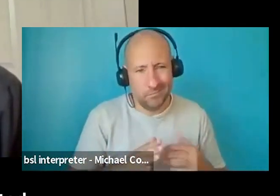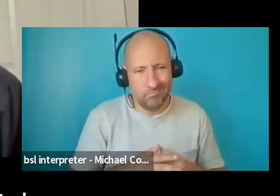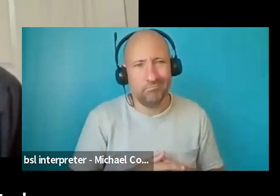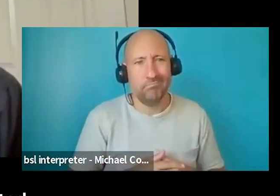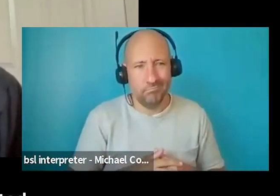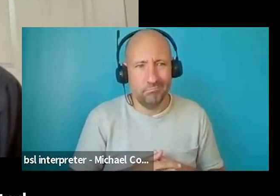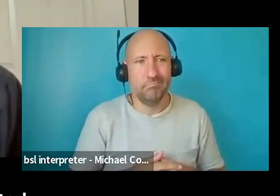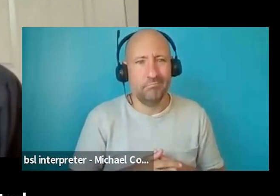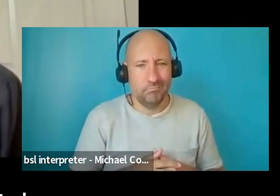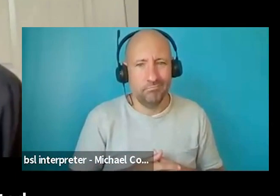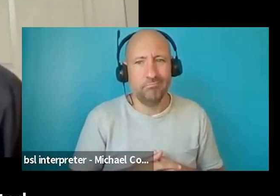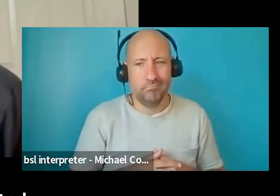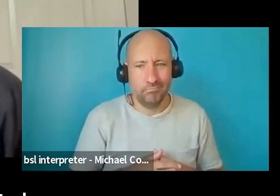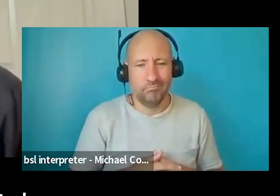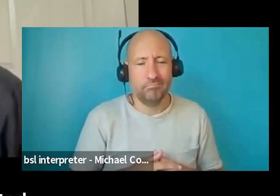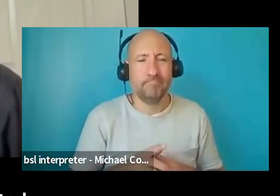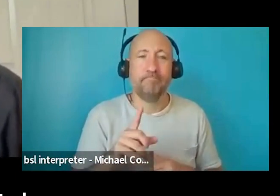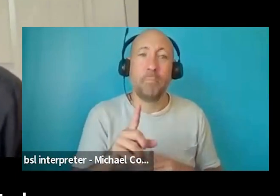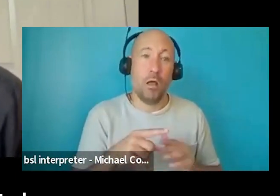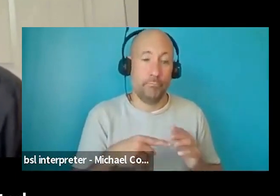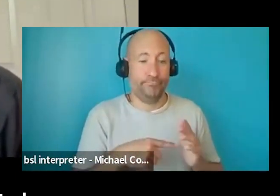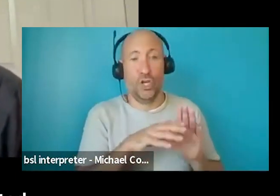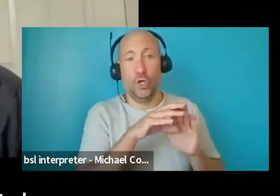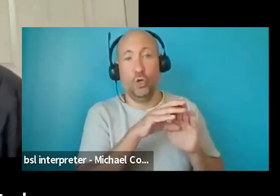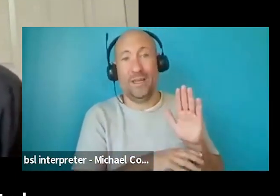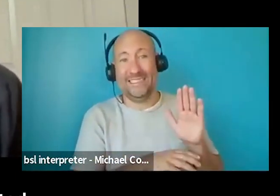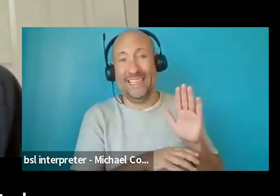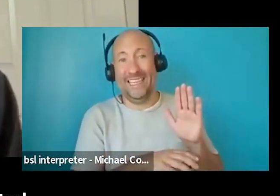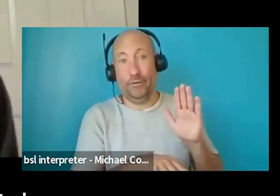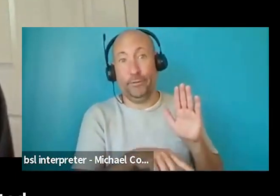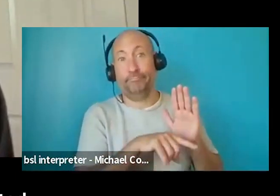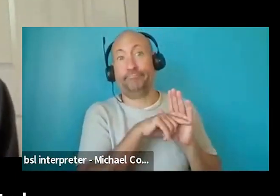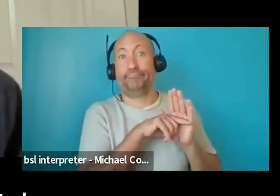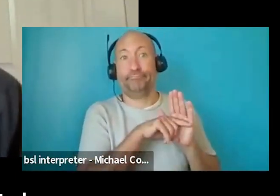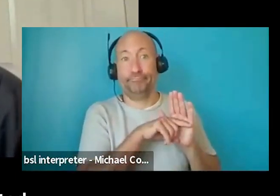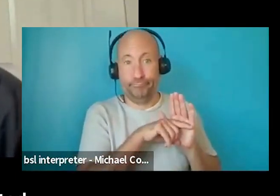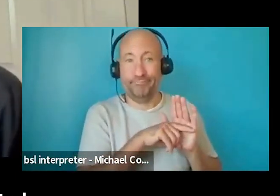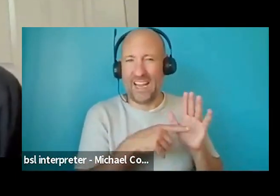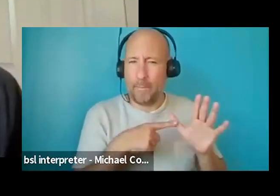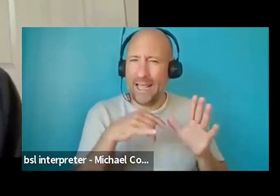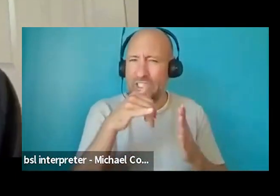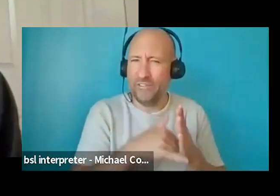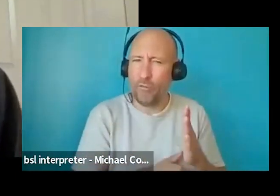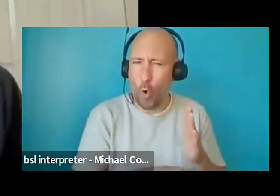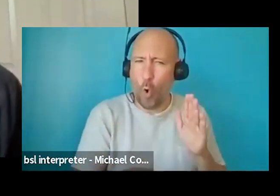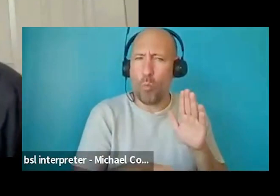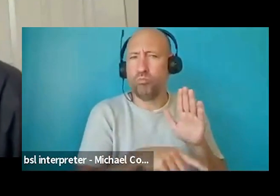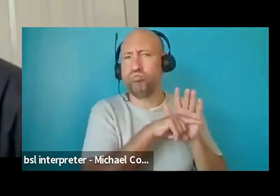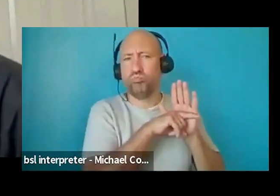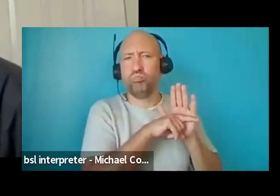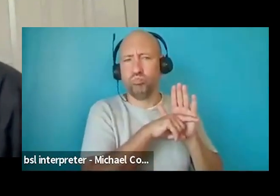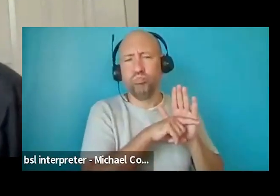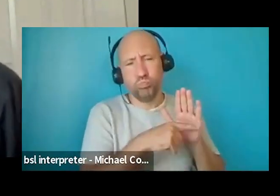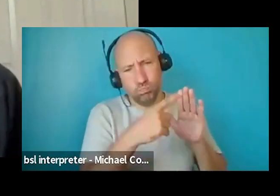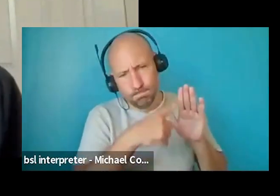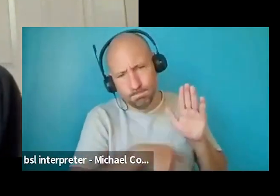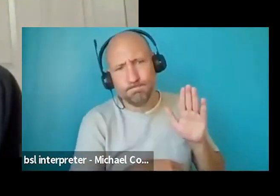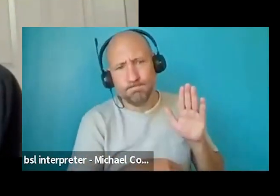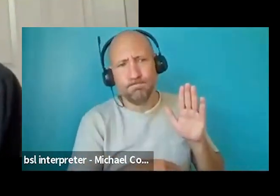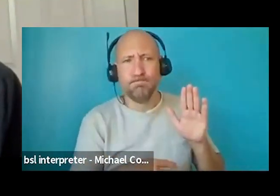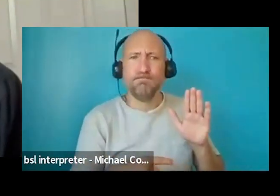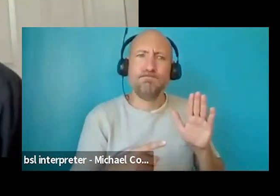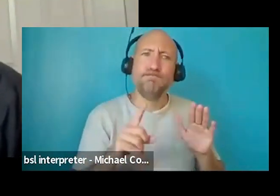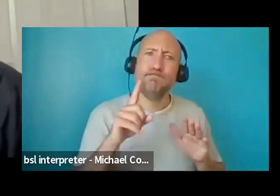the criteria that's listed on the application form, we do also